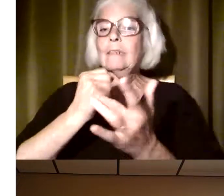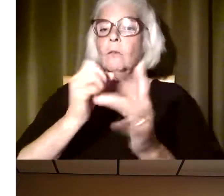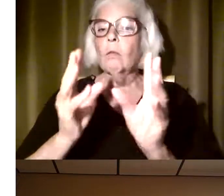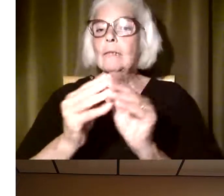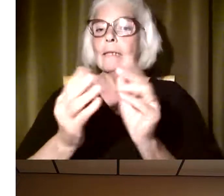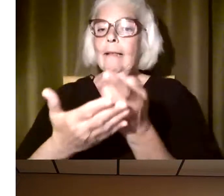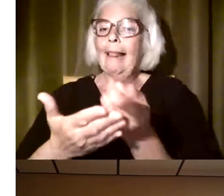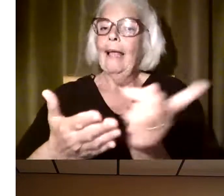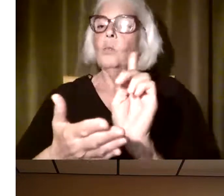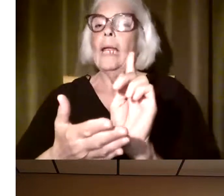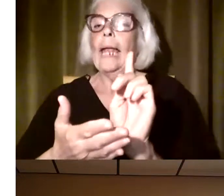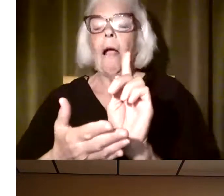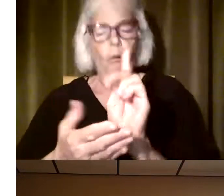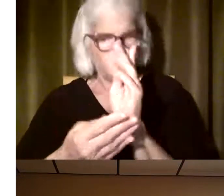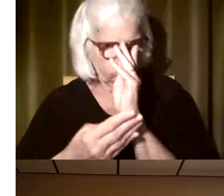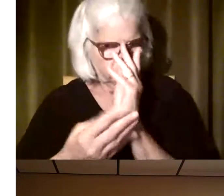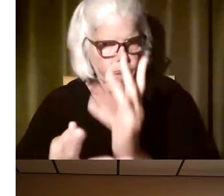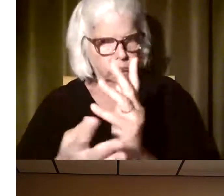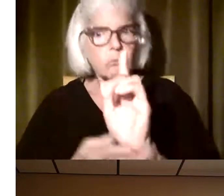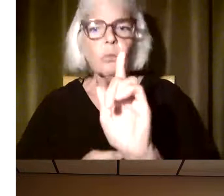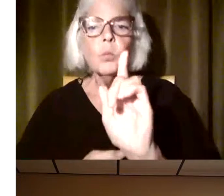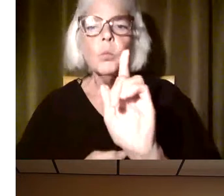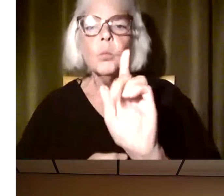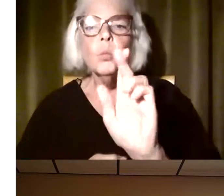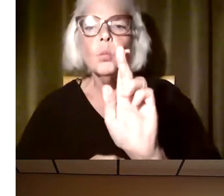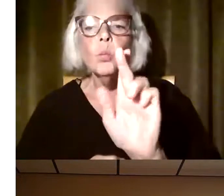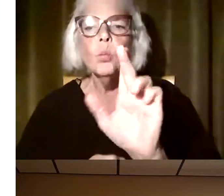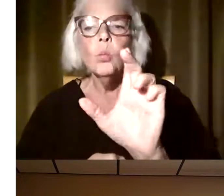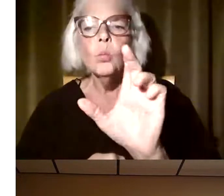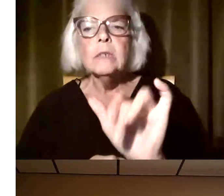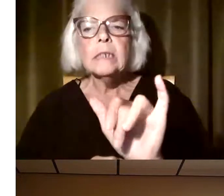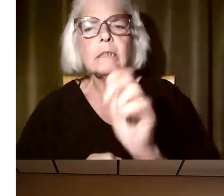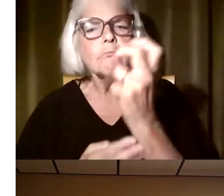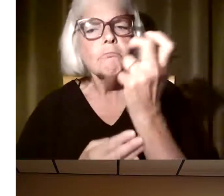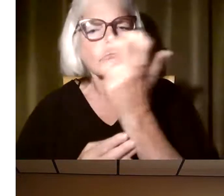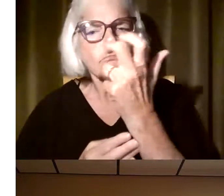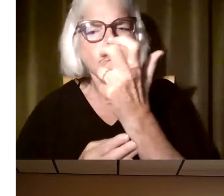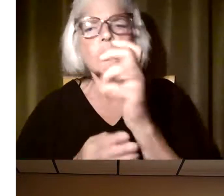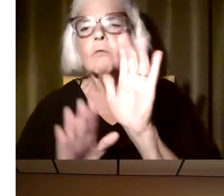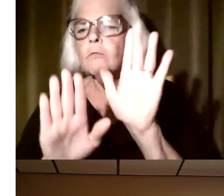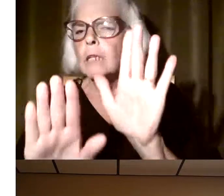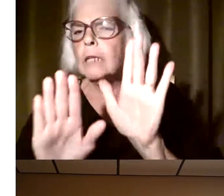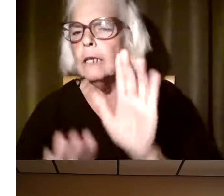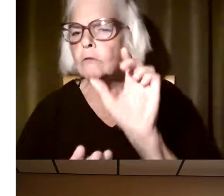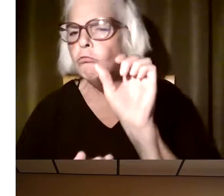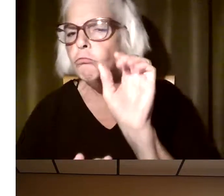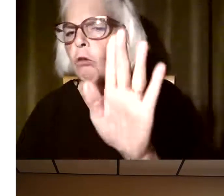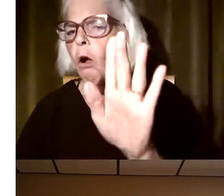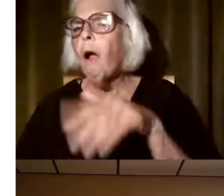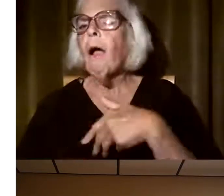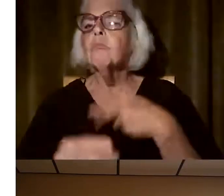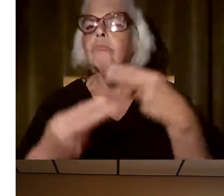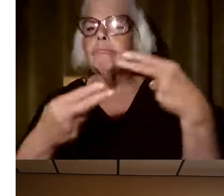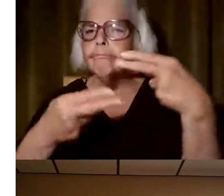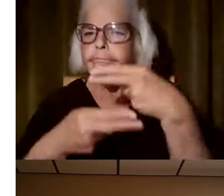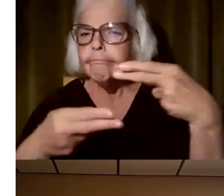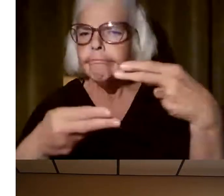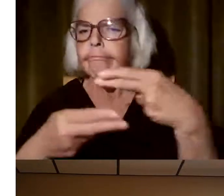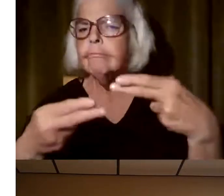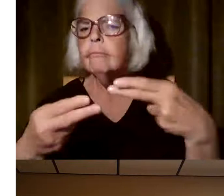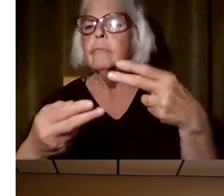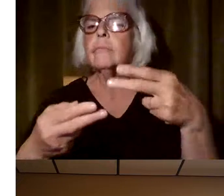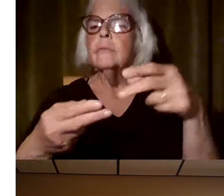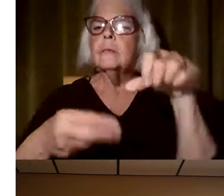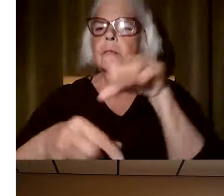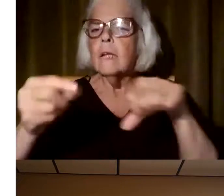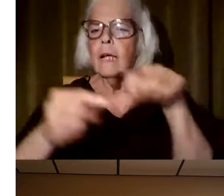a fantastic job with a slide deck, gave a lot of scientific information. My presentation